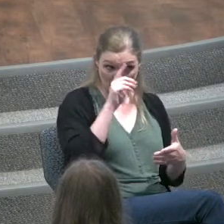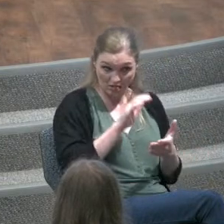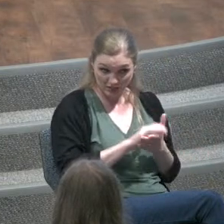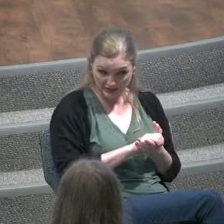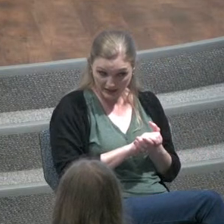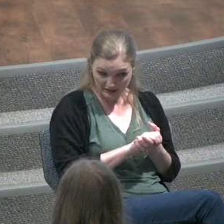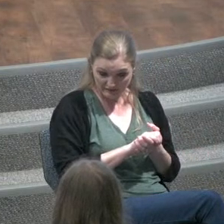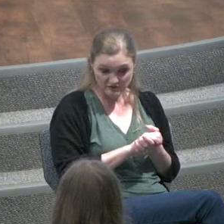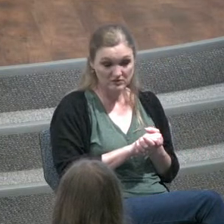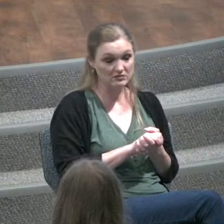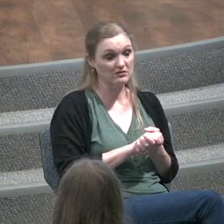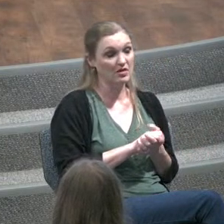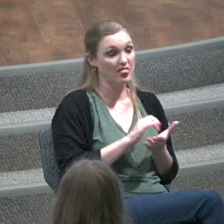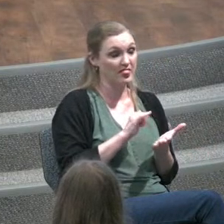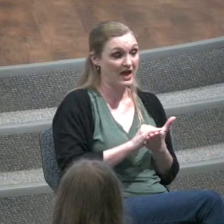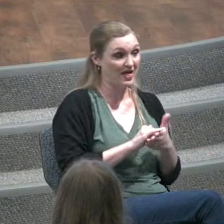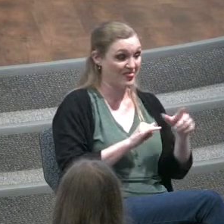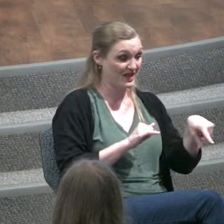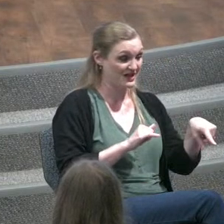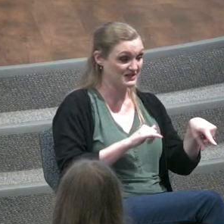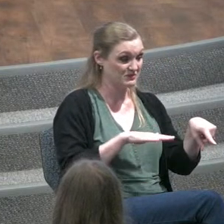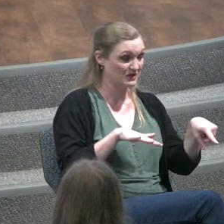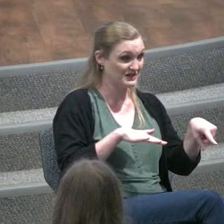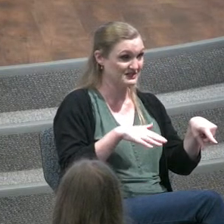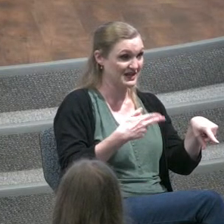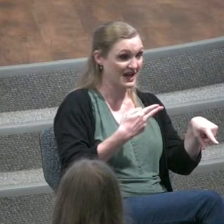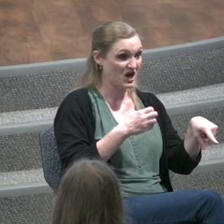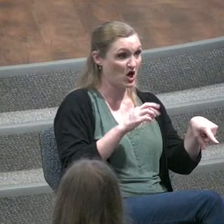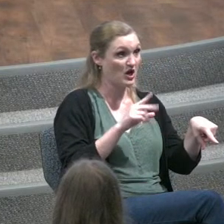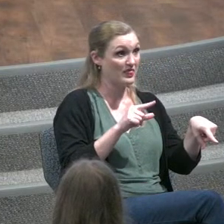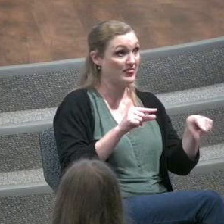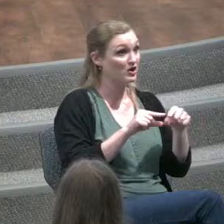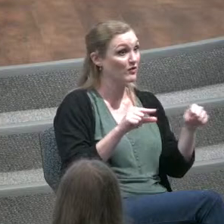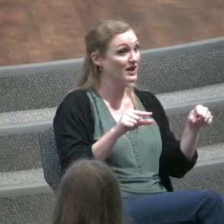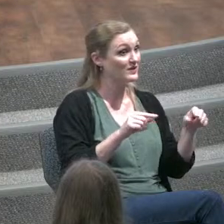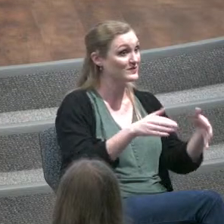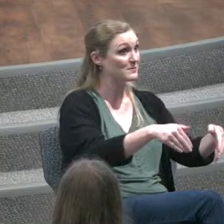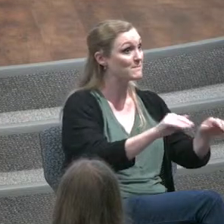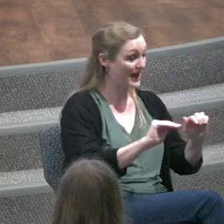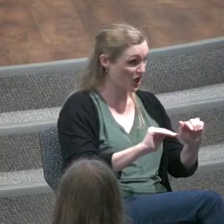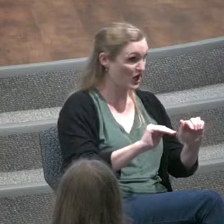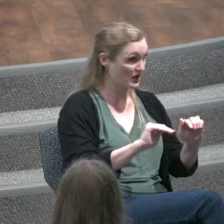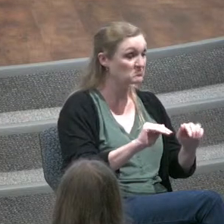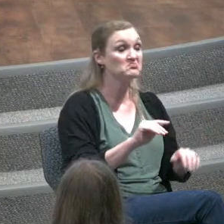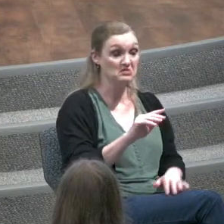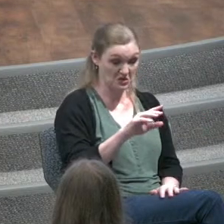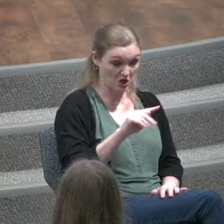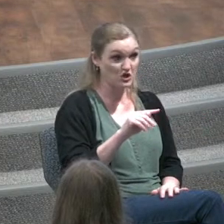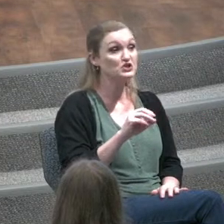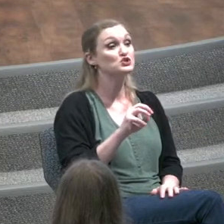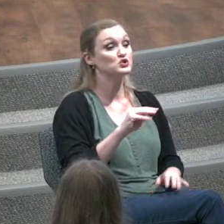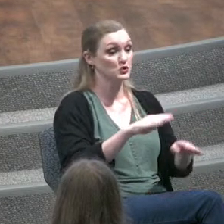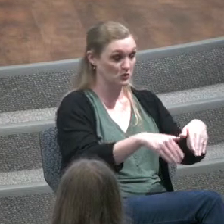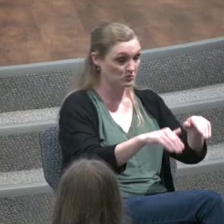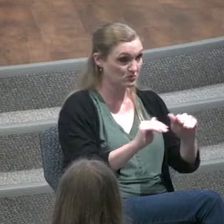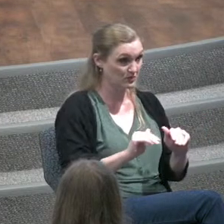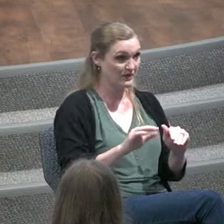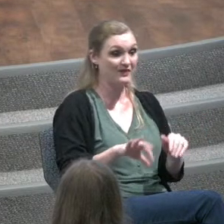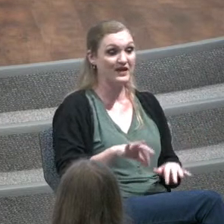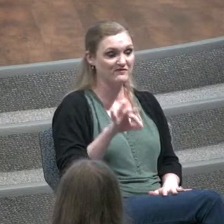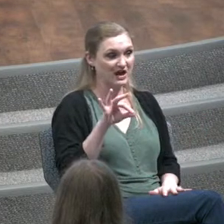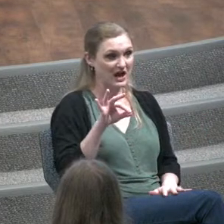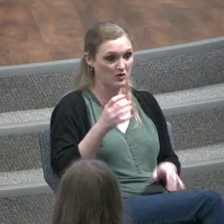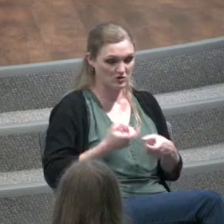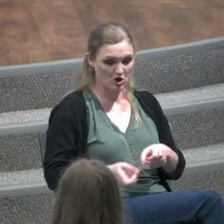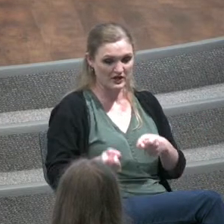believed that this is the place where Herod the Great was buried. There has a tomb that has been uncovered. I believe it was